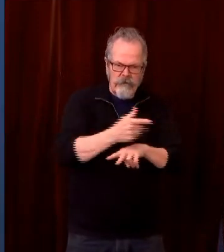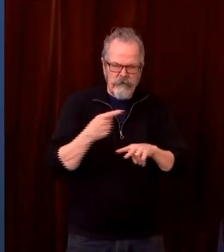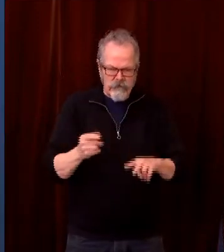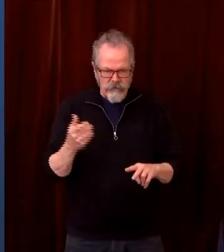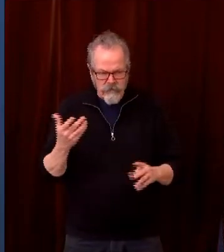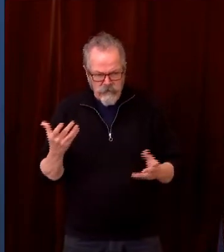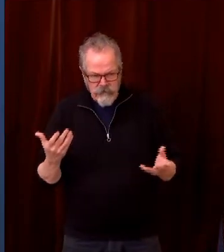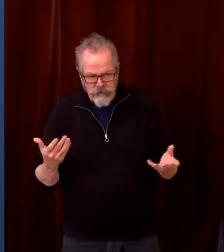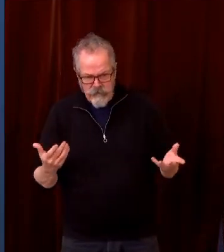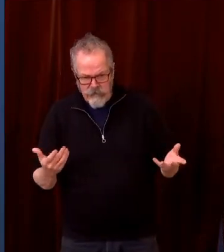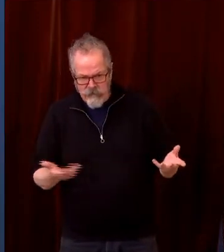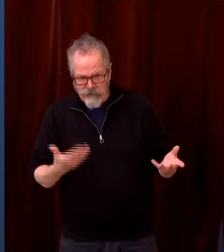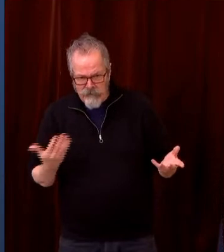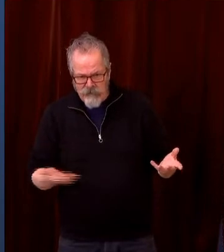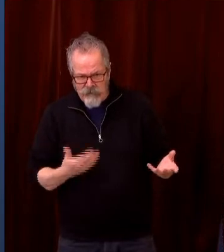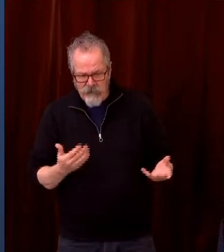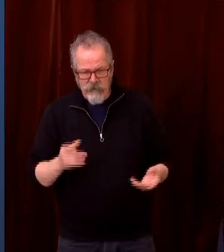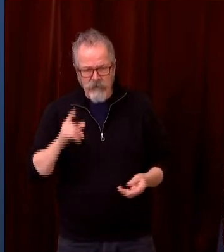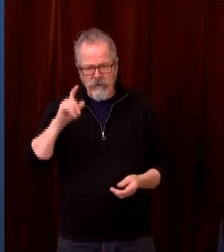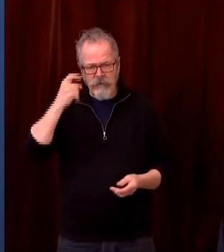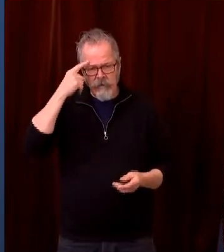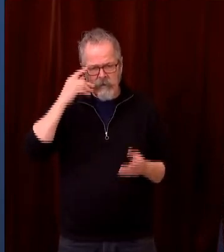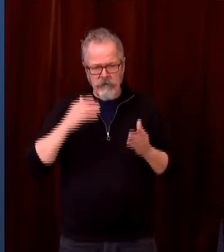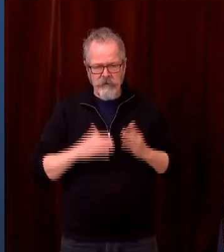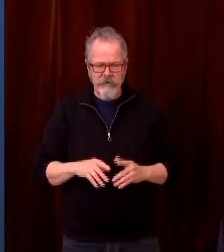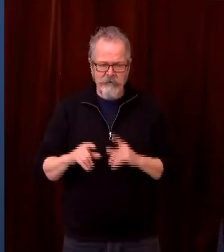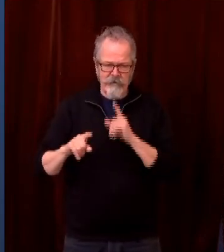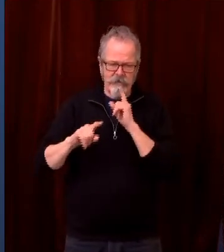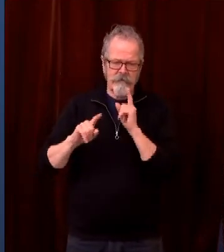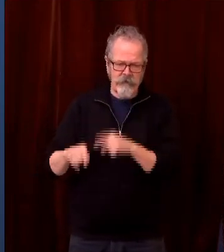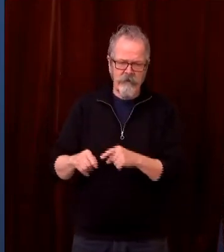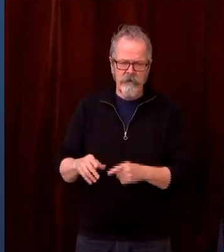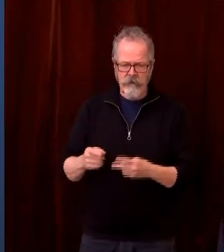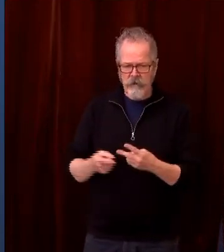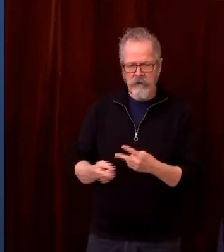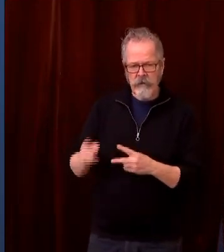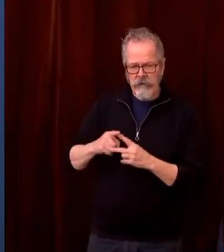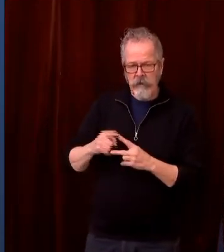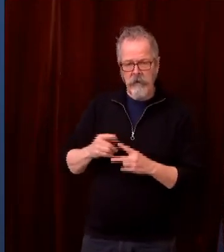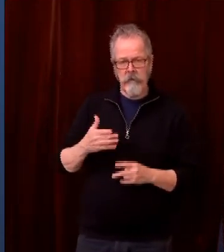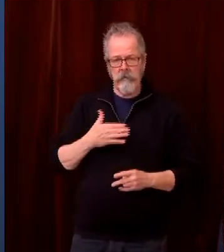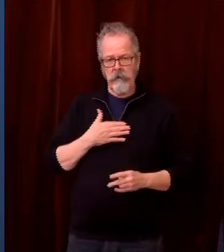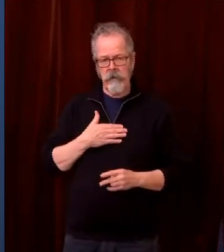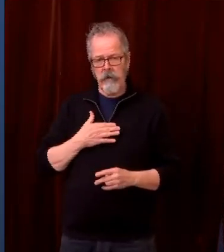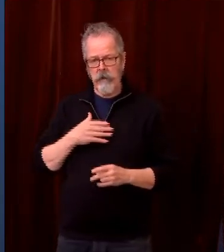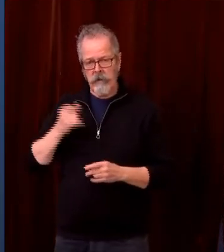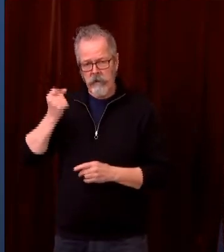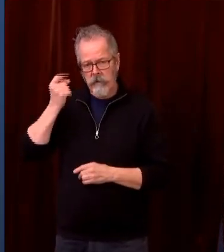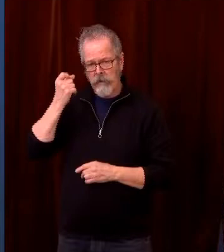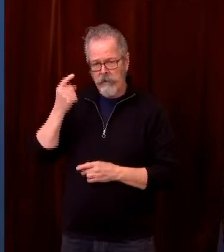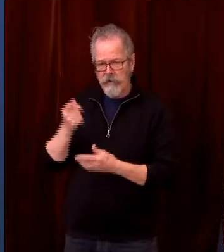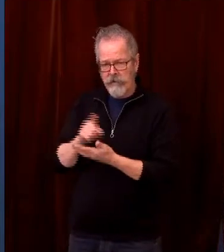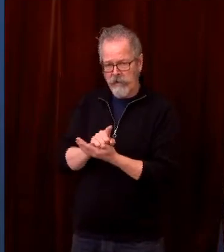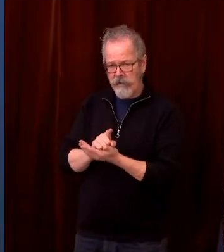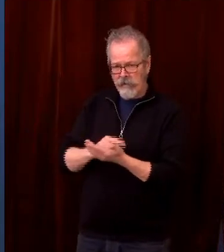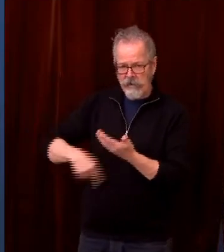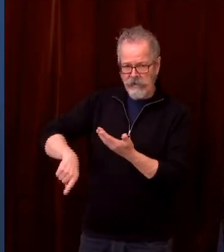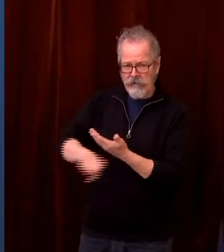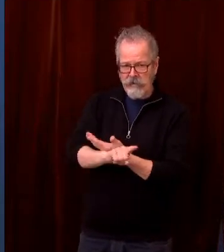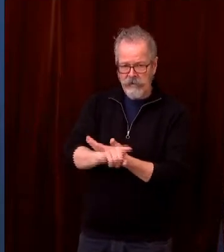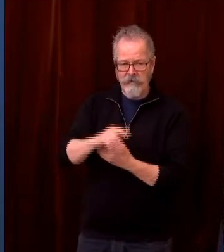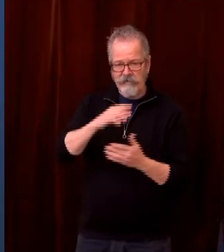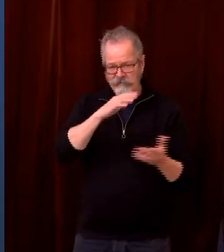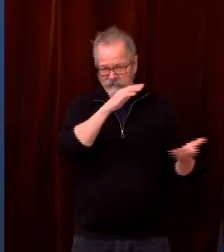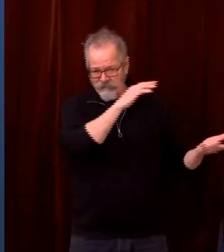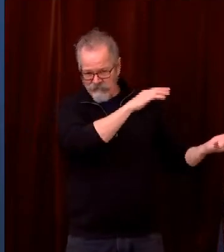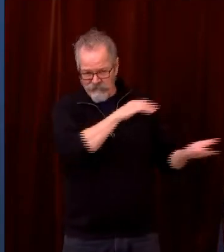next shipment next week, the syringes will be with the shipments. And that's great news because it increases the capacity of the Pfizer